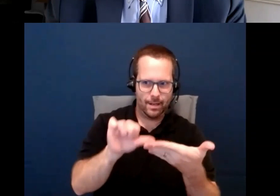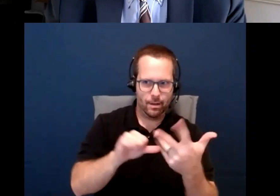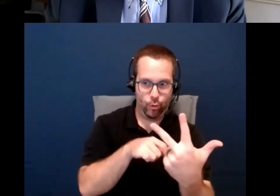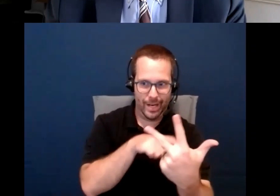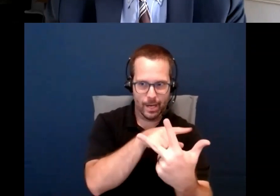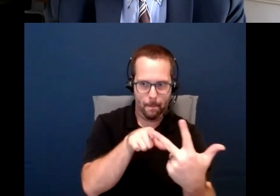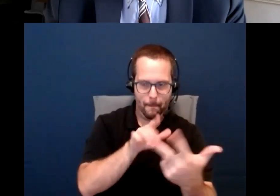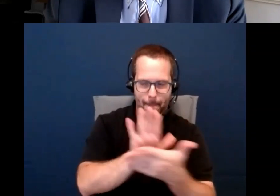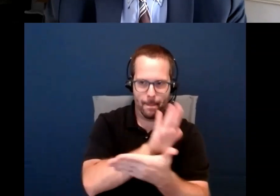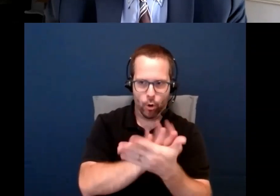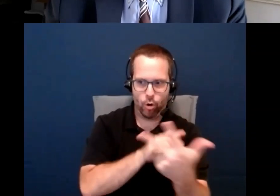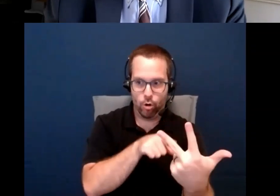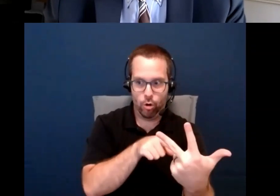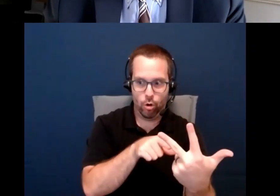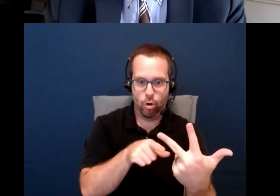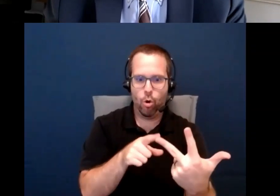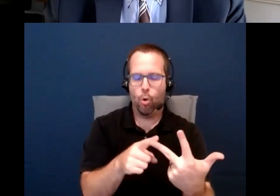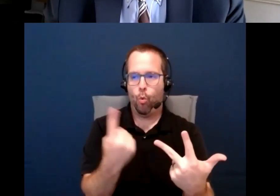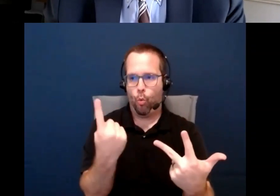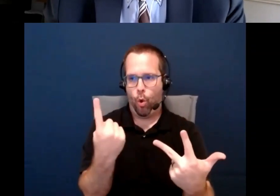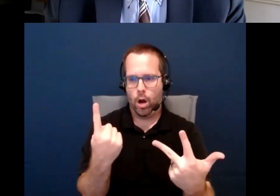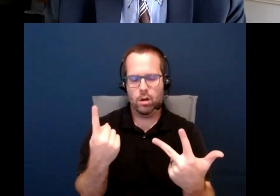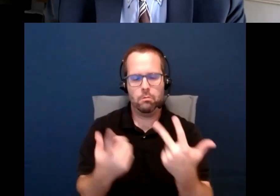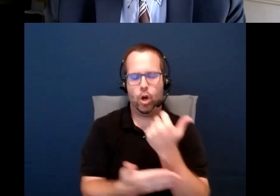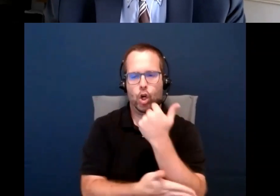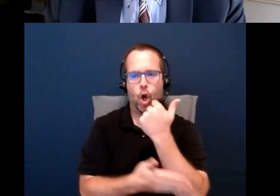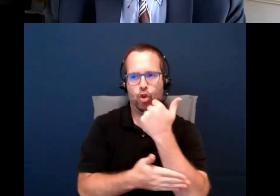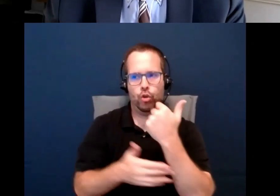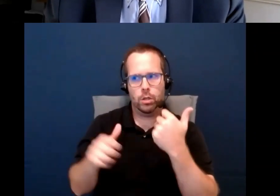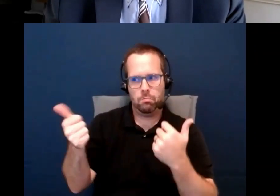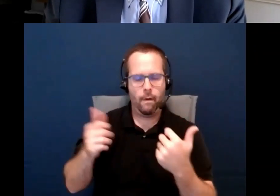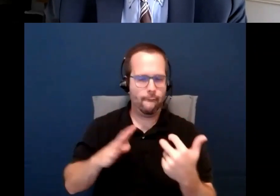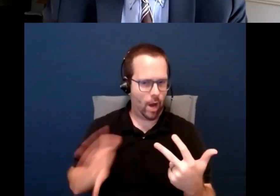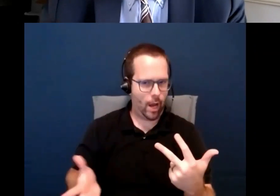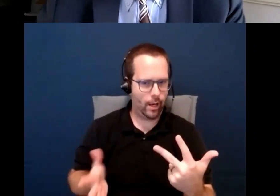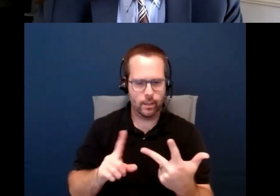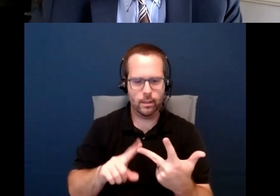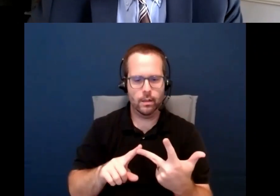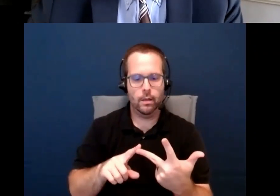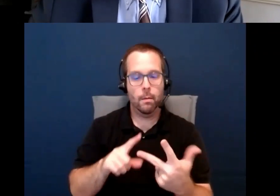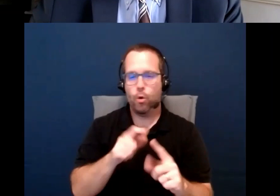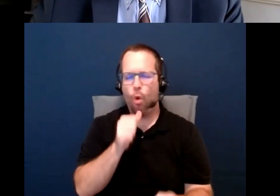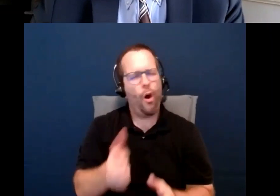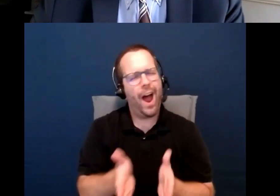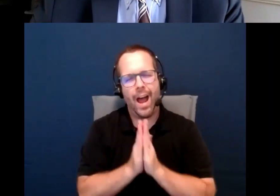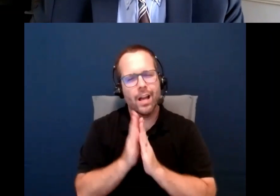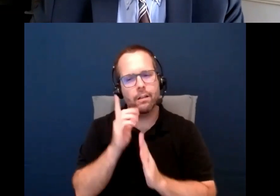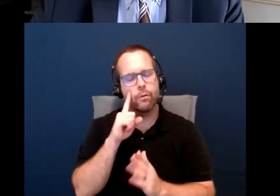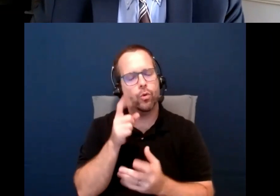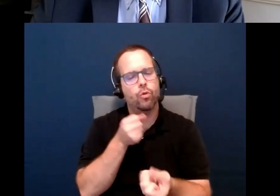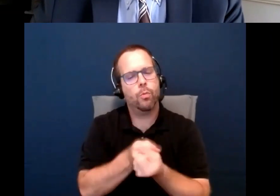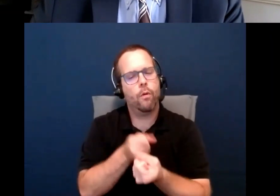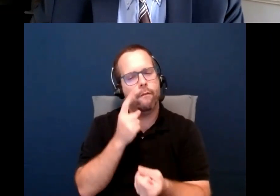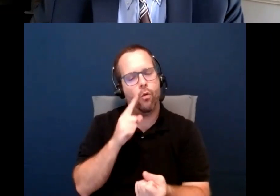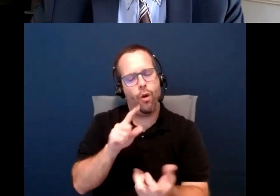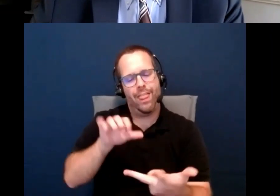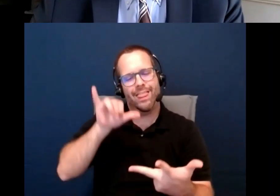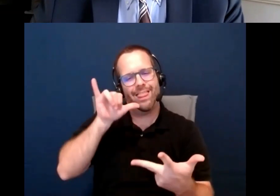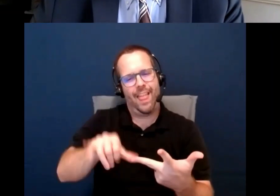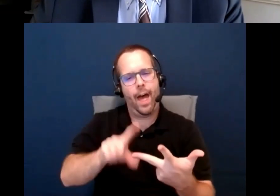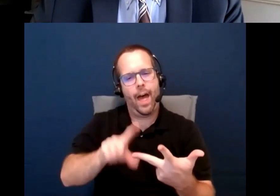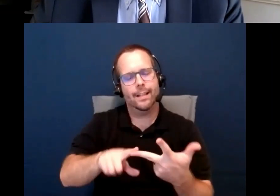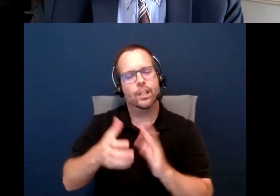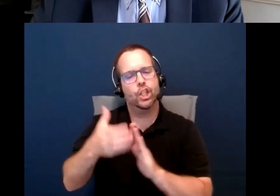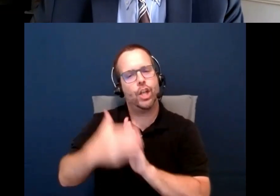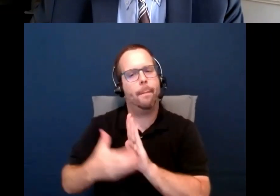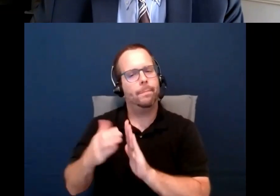that is fine, but don't ask for support for that chapter. Instead, keep the